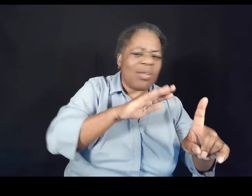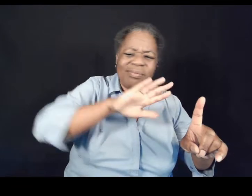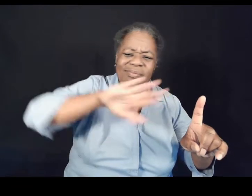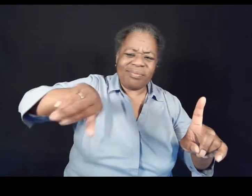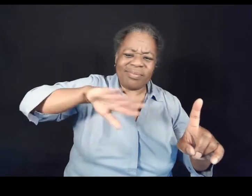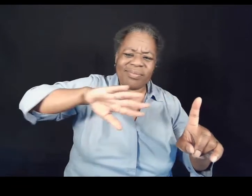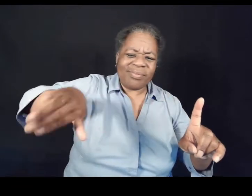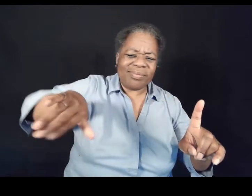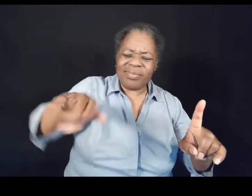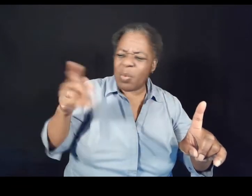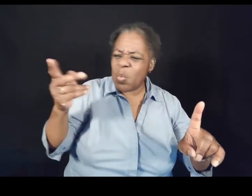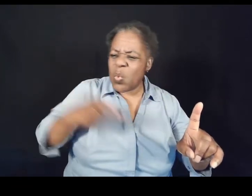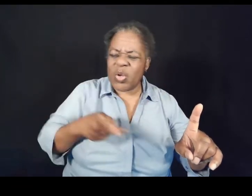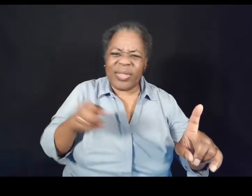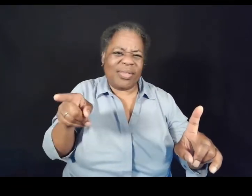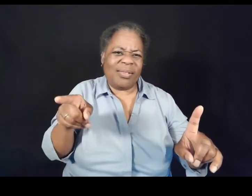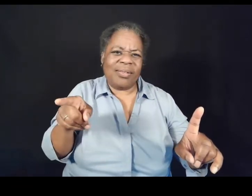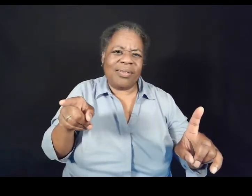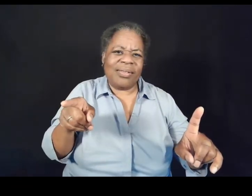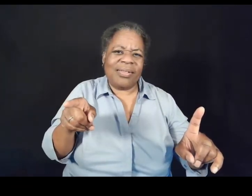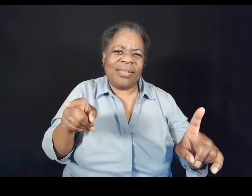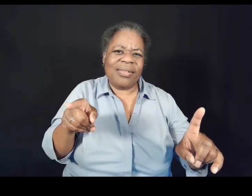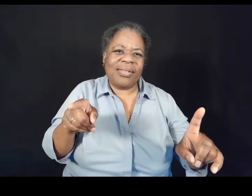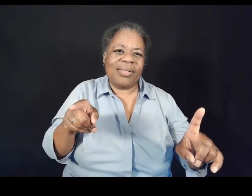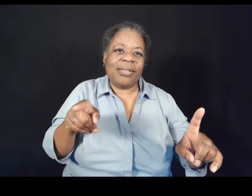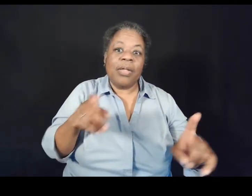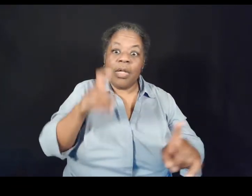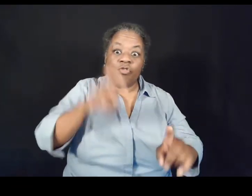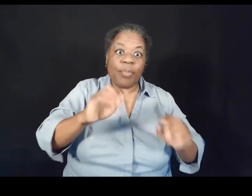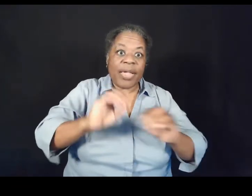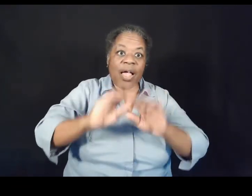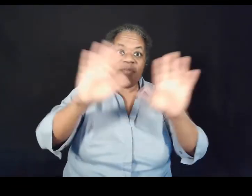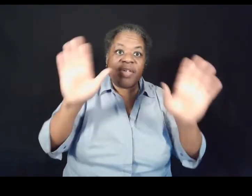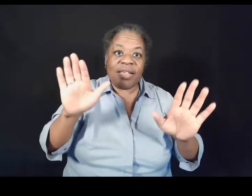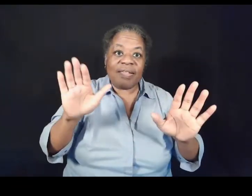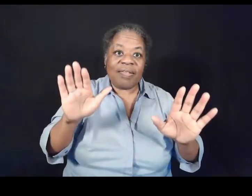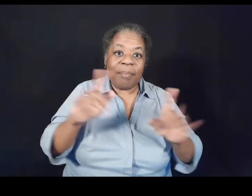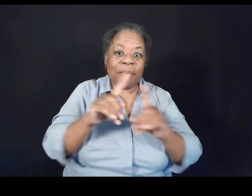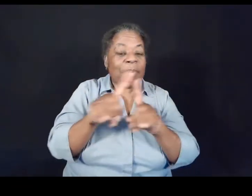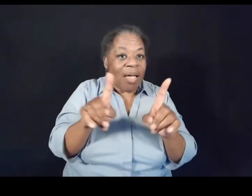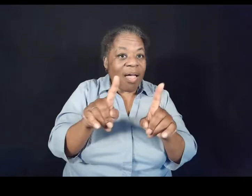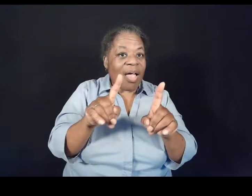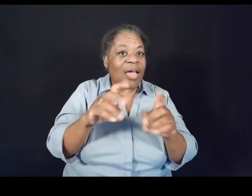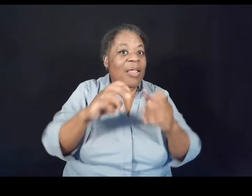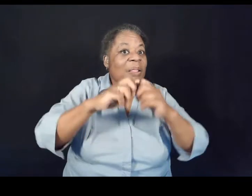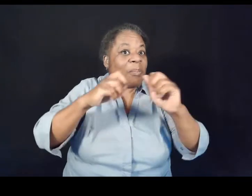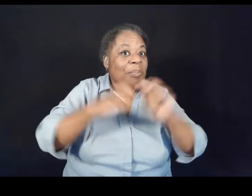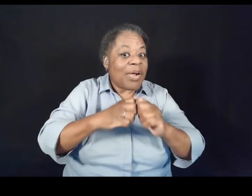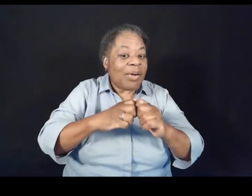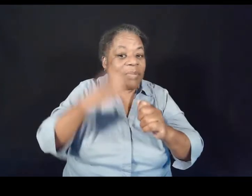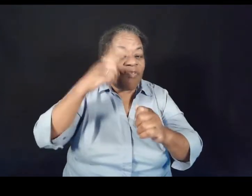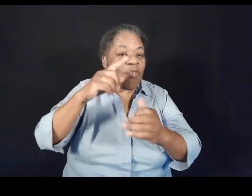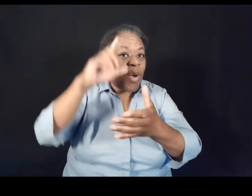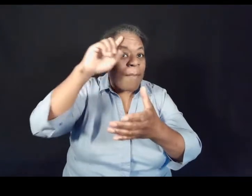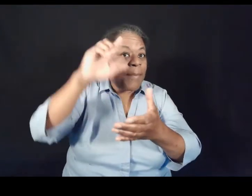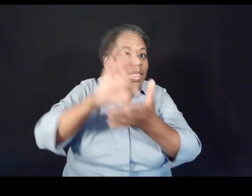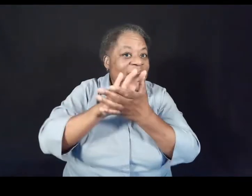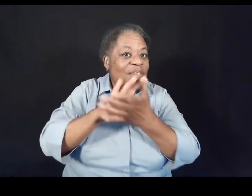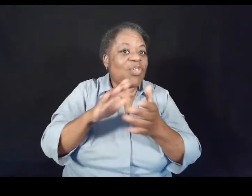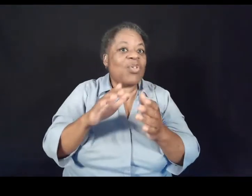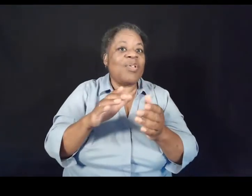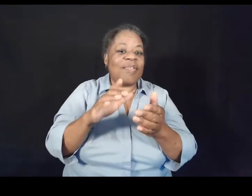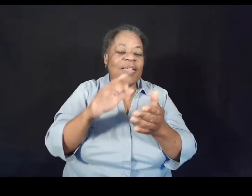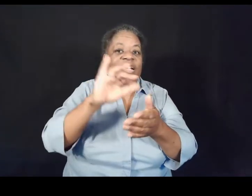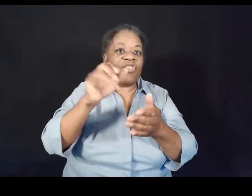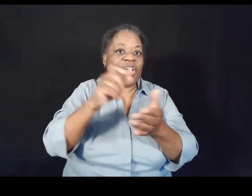Now, it seems like it ought to be obvious, but apparently it was a real problem for the believers James was writing to. Let's keep reading.